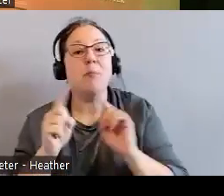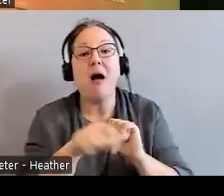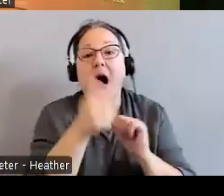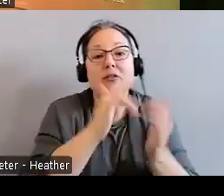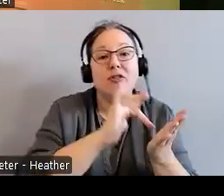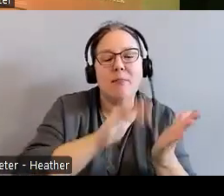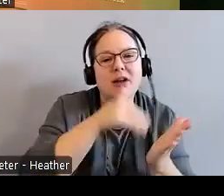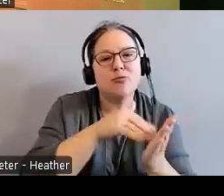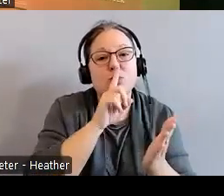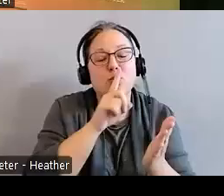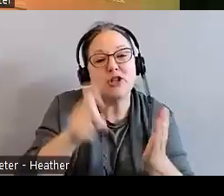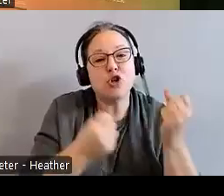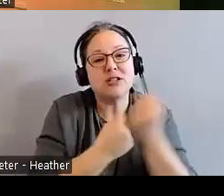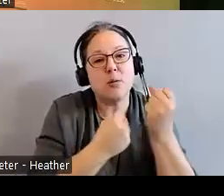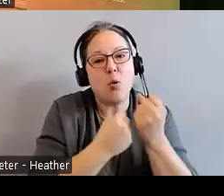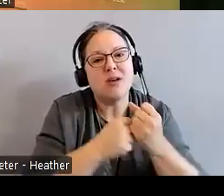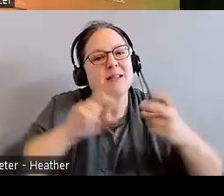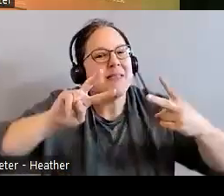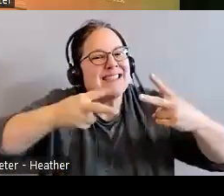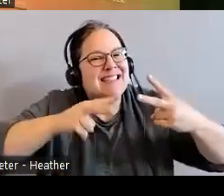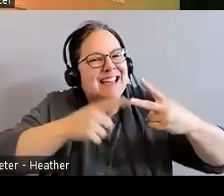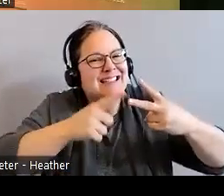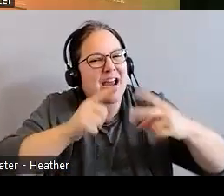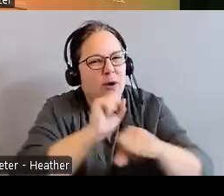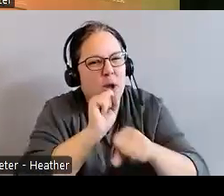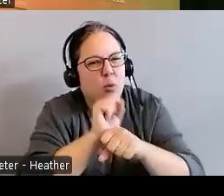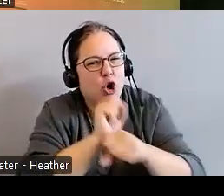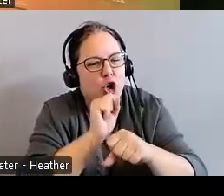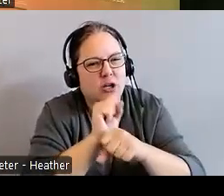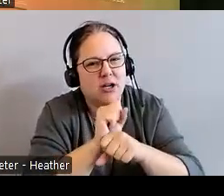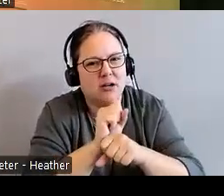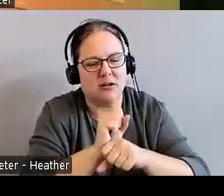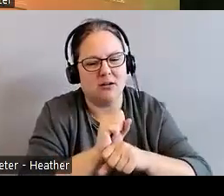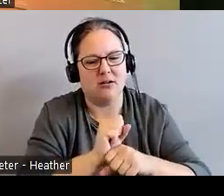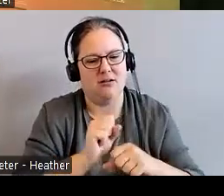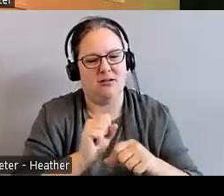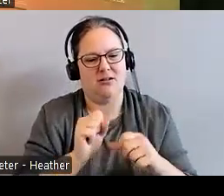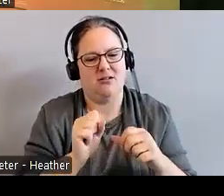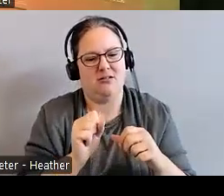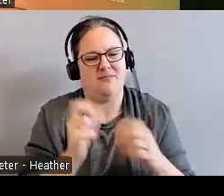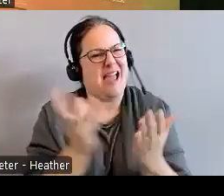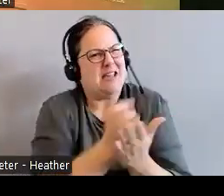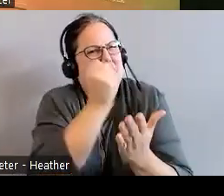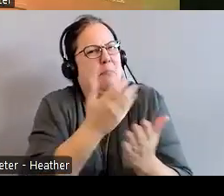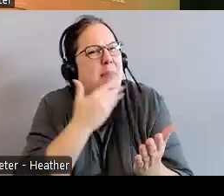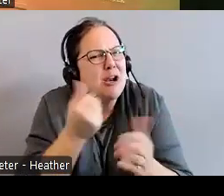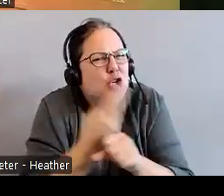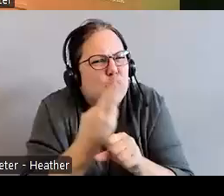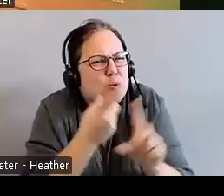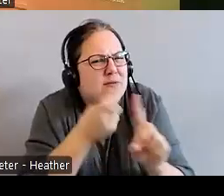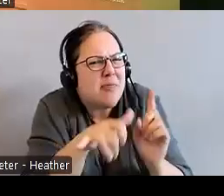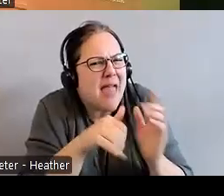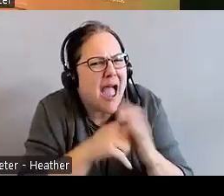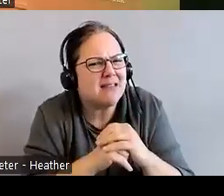of the secondary analysis related work at an institutional level to make better use out of it. But we have not